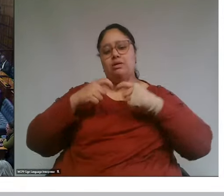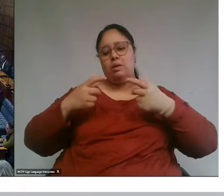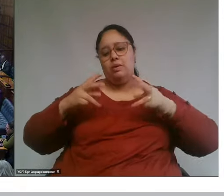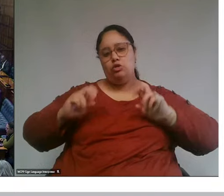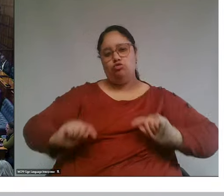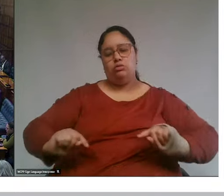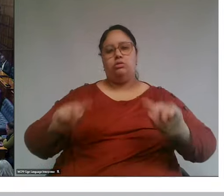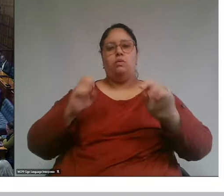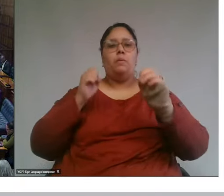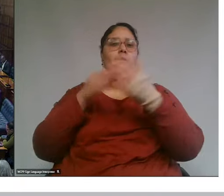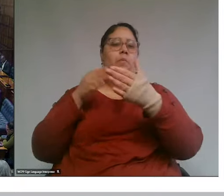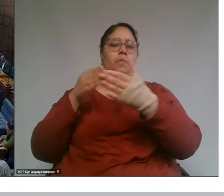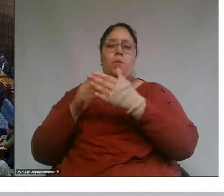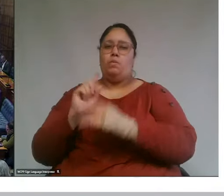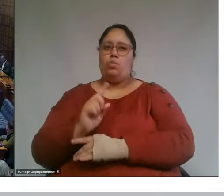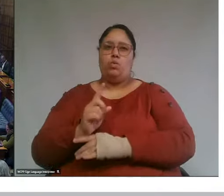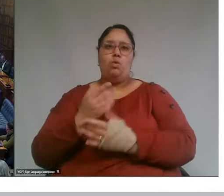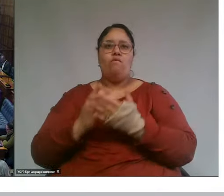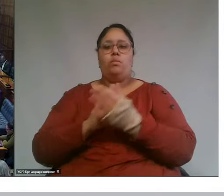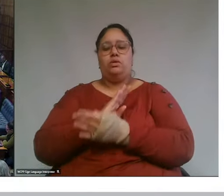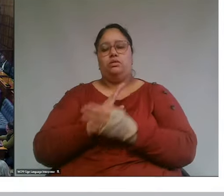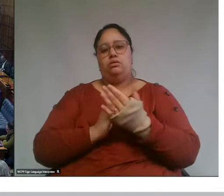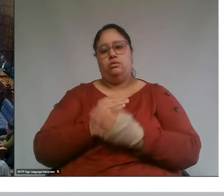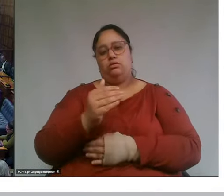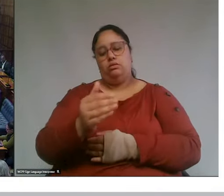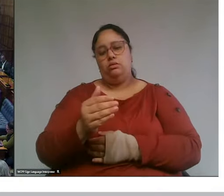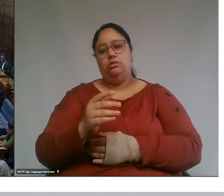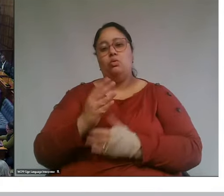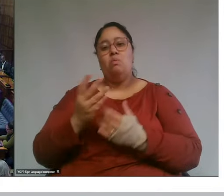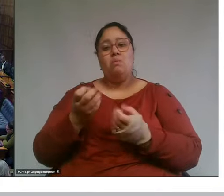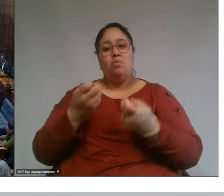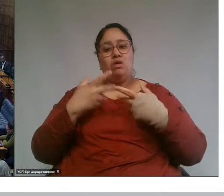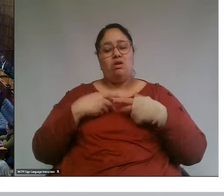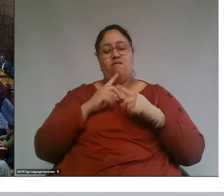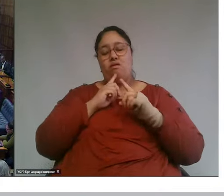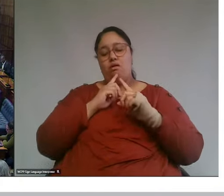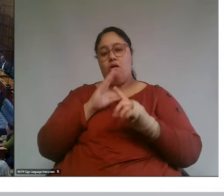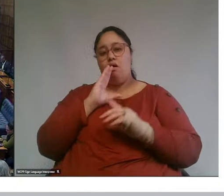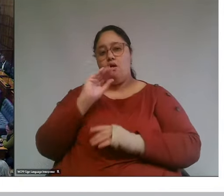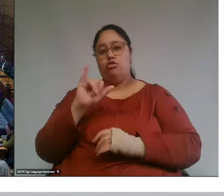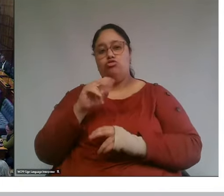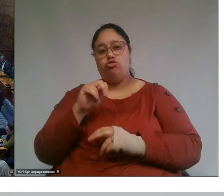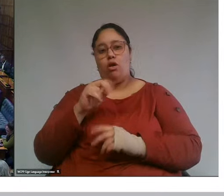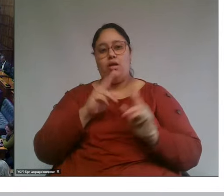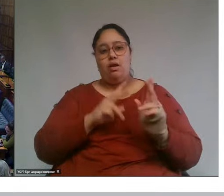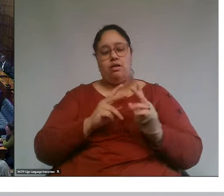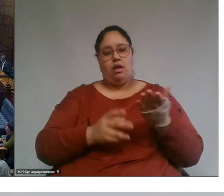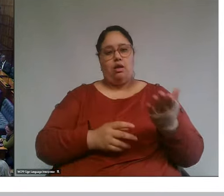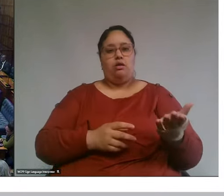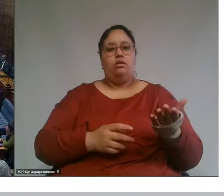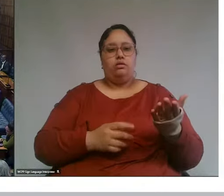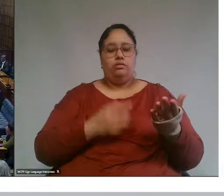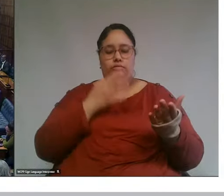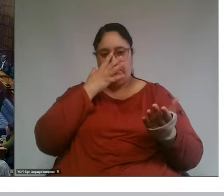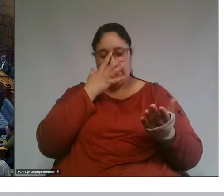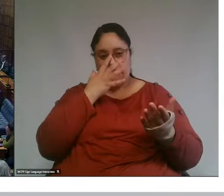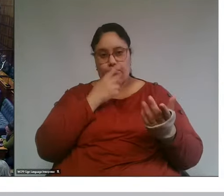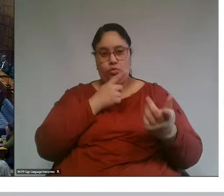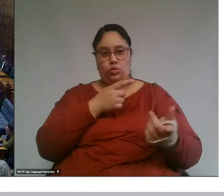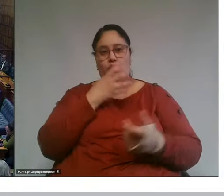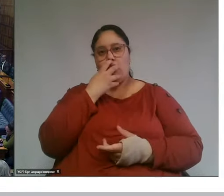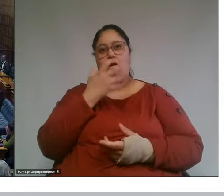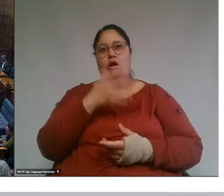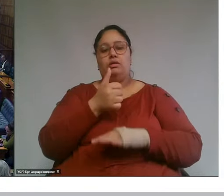don't then become blockages to doing business so maybe if I could just ask um John again you're in the hot seat